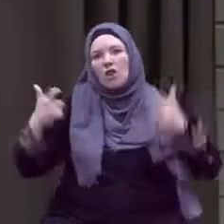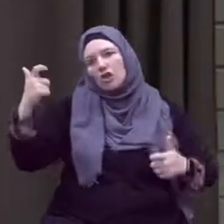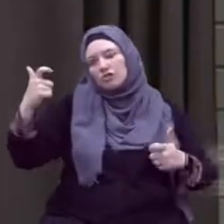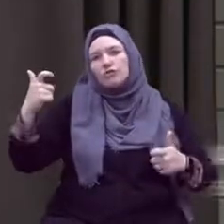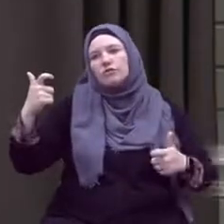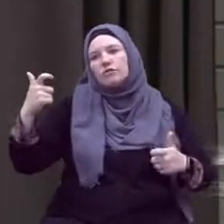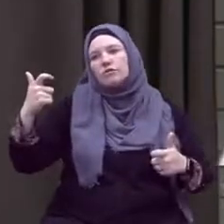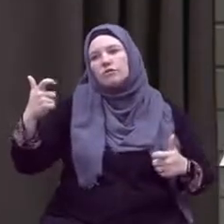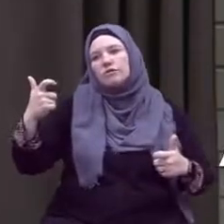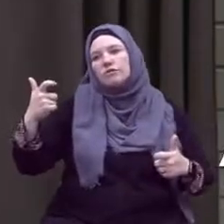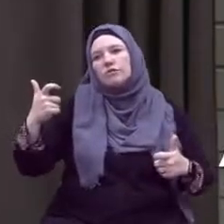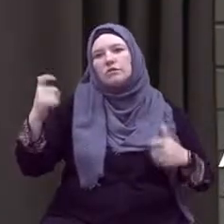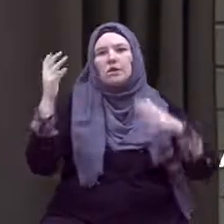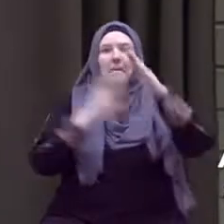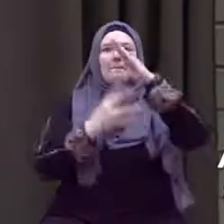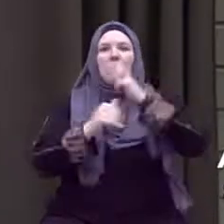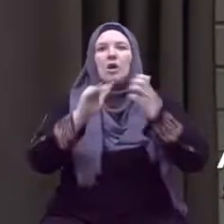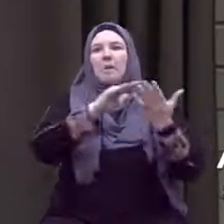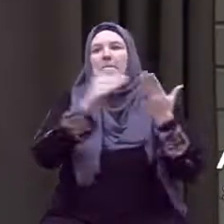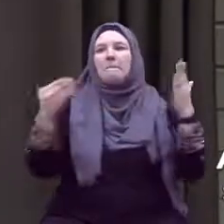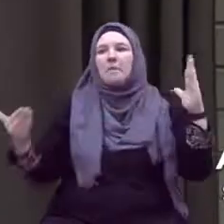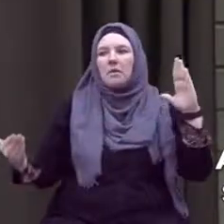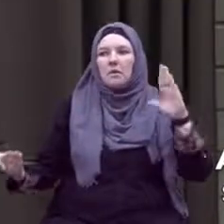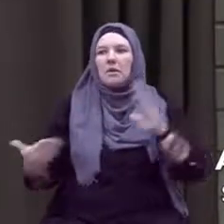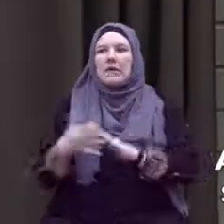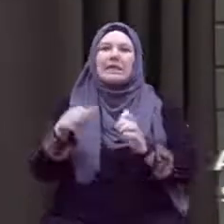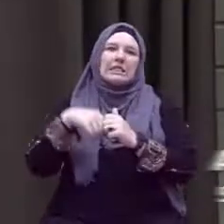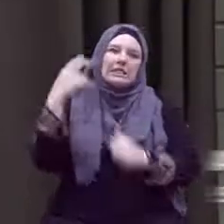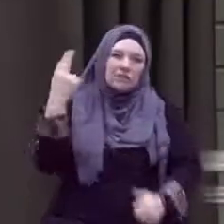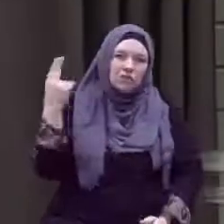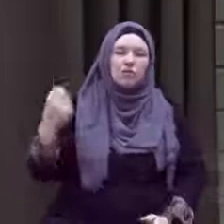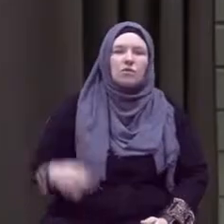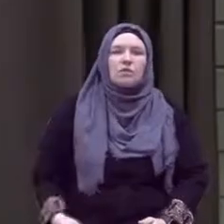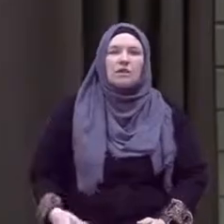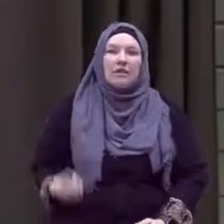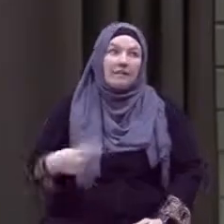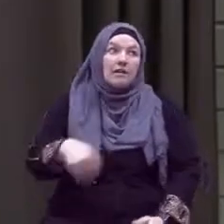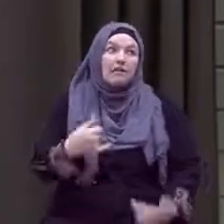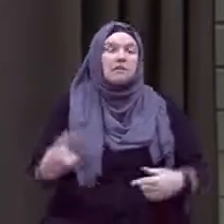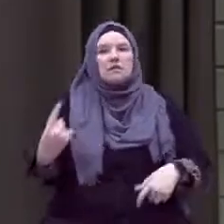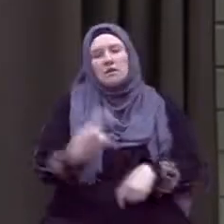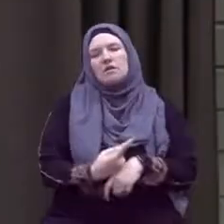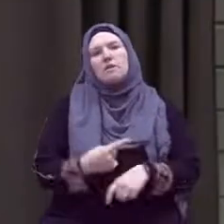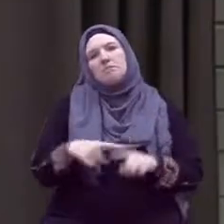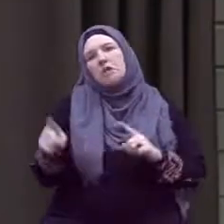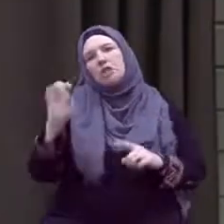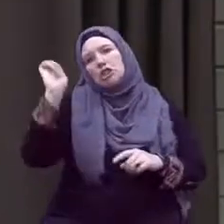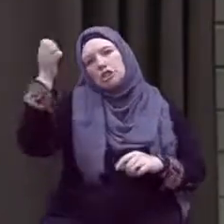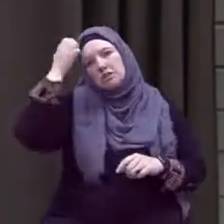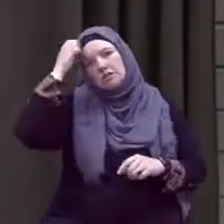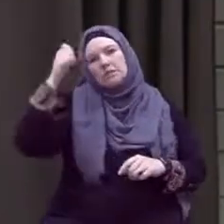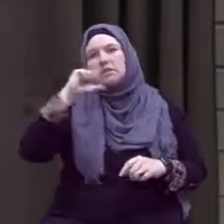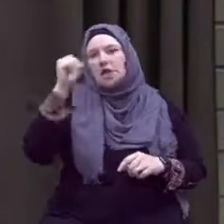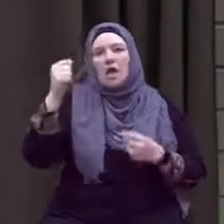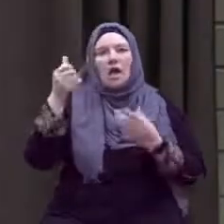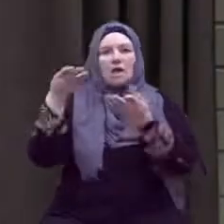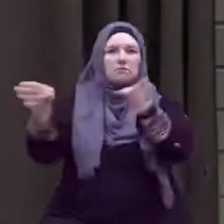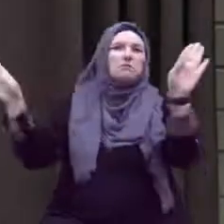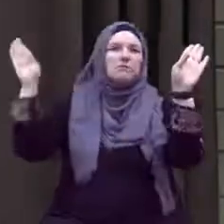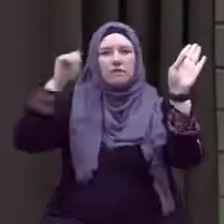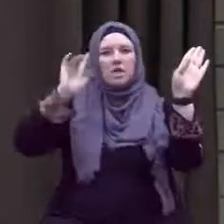largest immigrant community in history these days, but Europe is not opening for